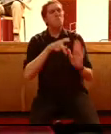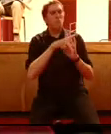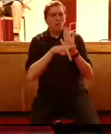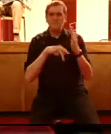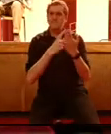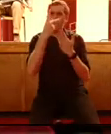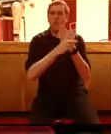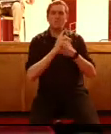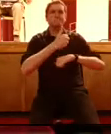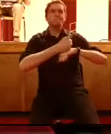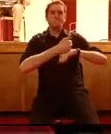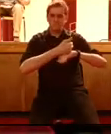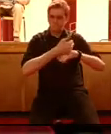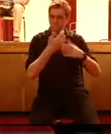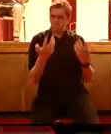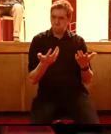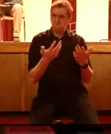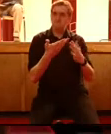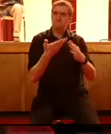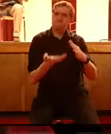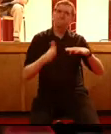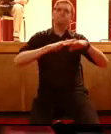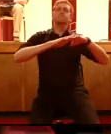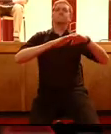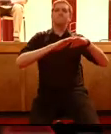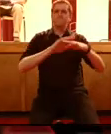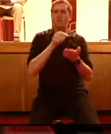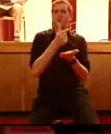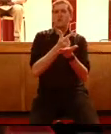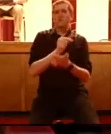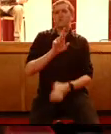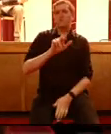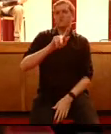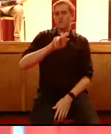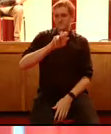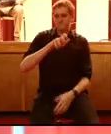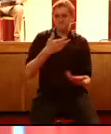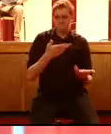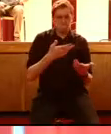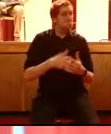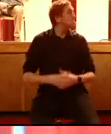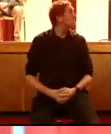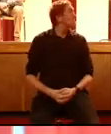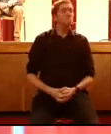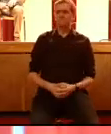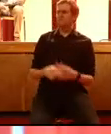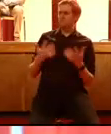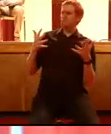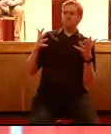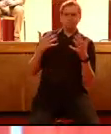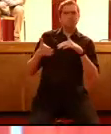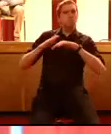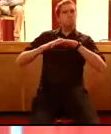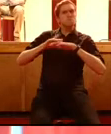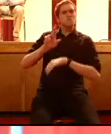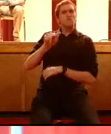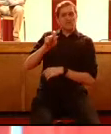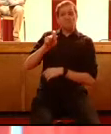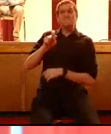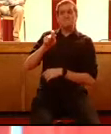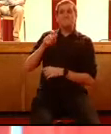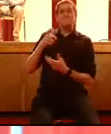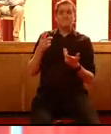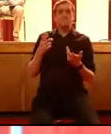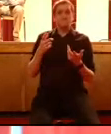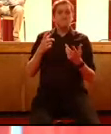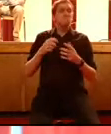We've got increase our graduation rates, and it was done